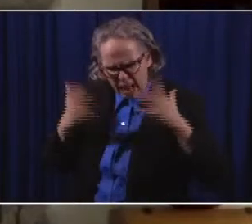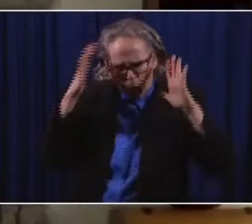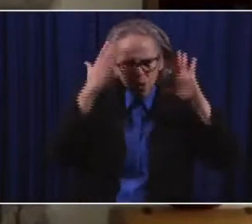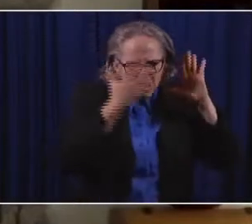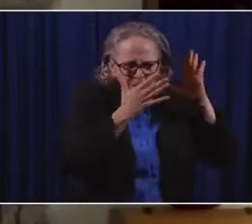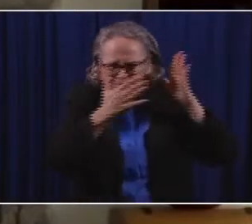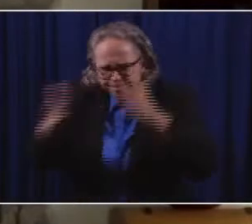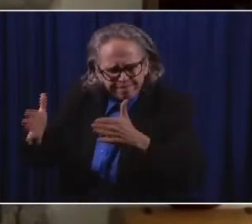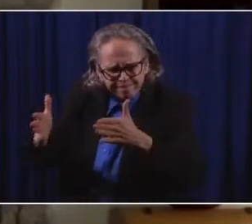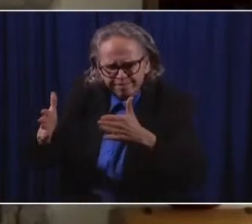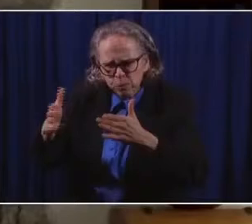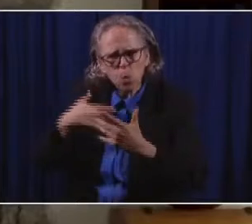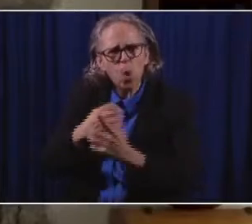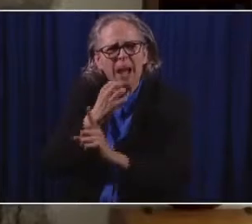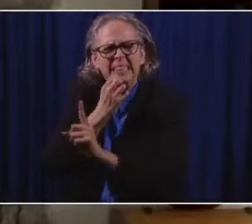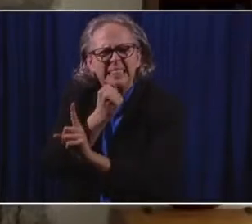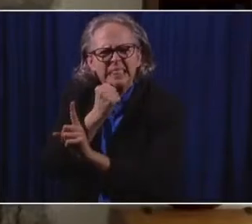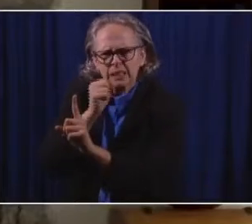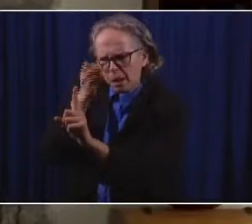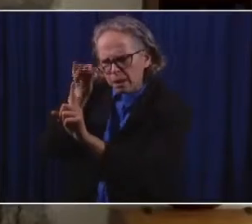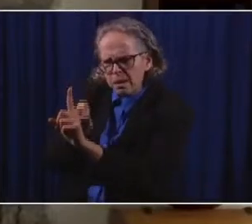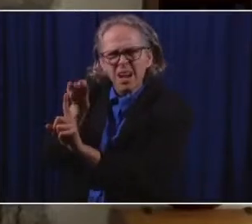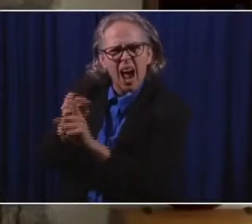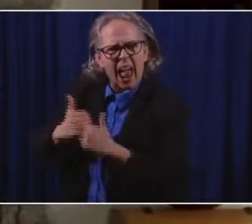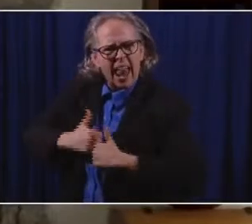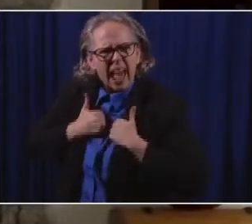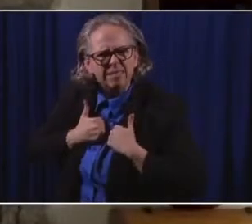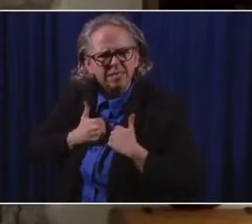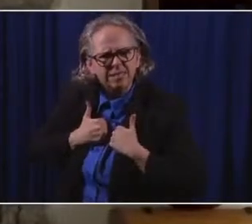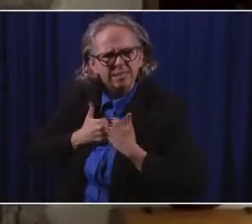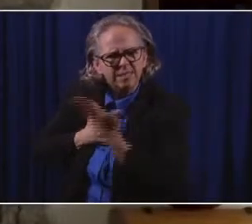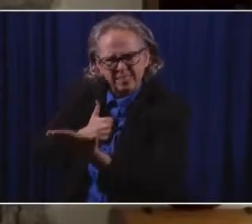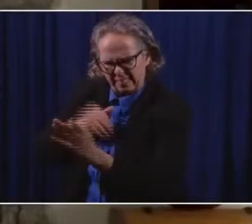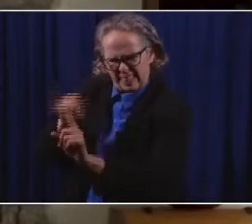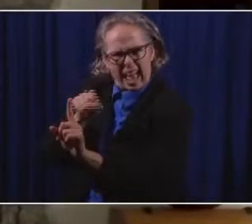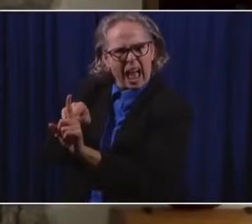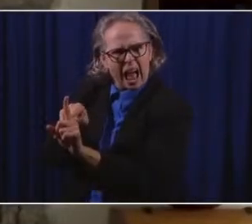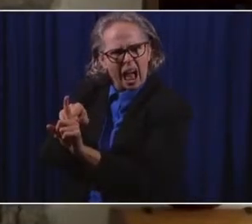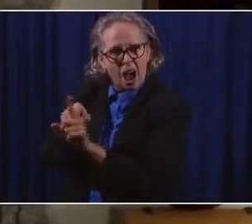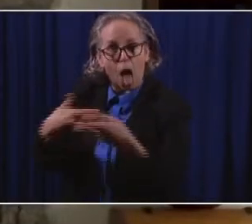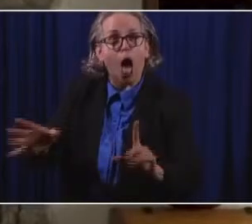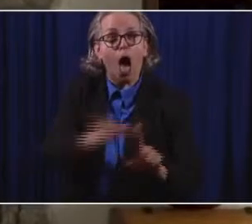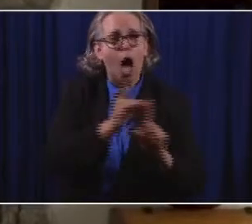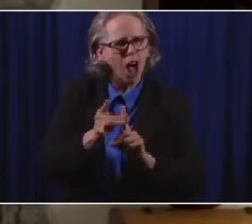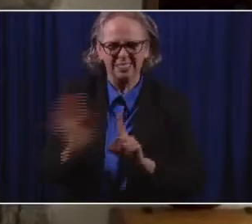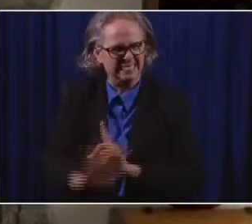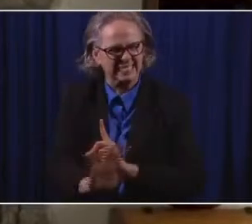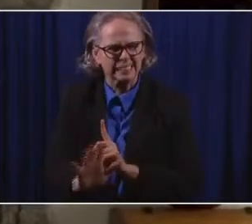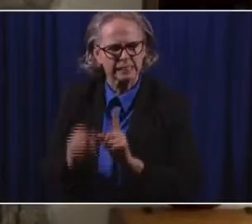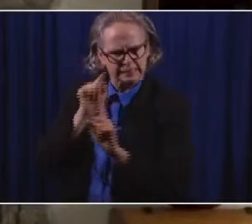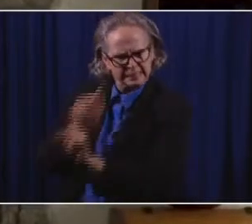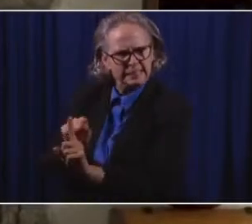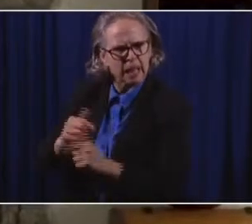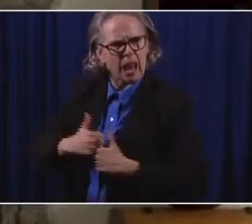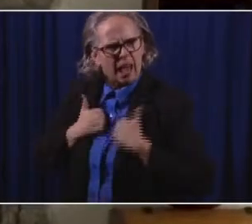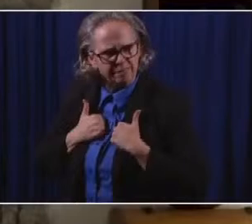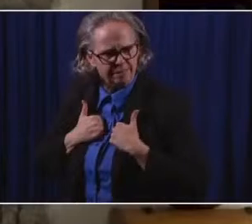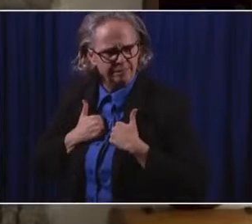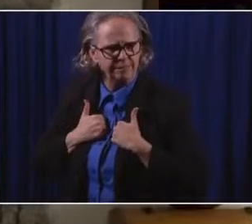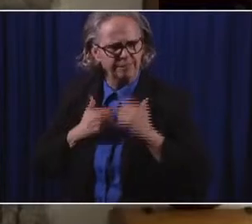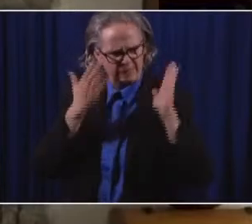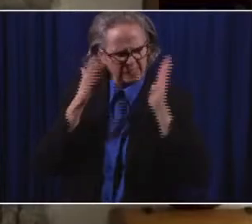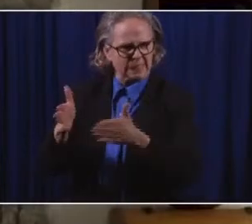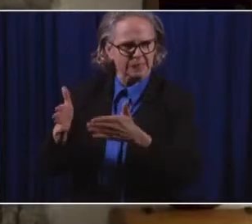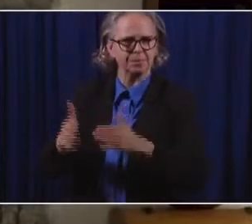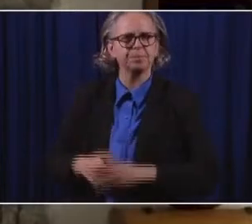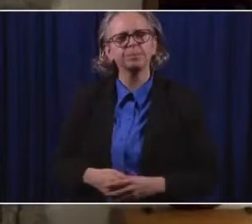not only are saving lives, but if someone, I said early on at one of these press conferences, if you had a choice of getting it in February or getting